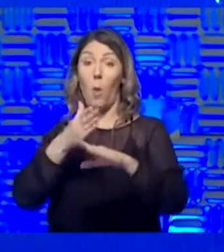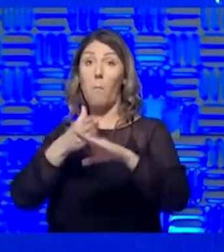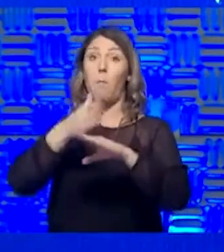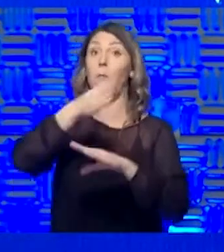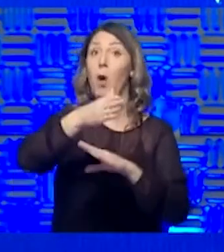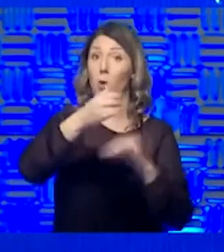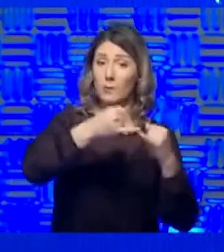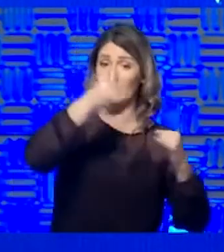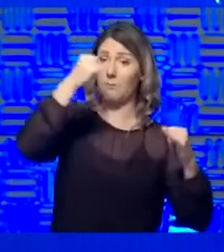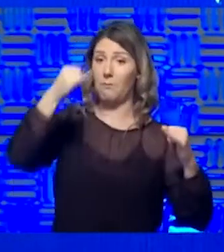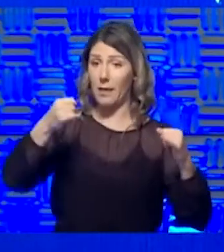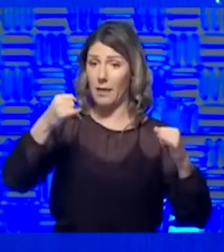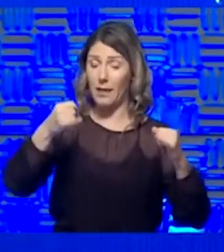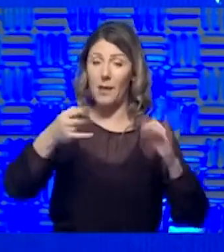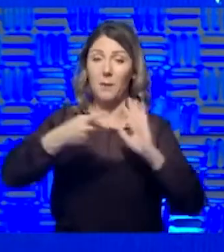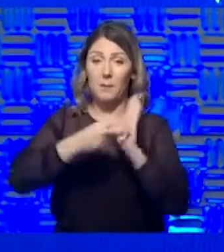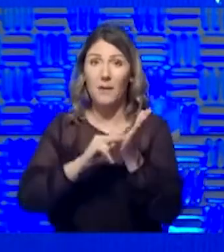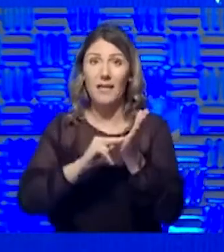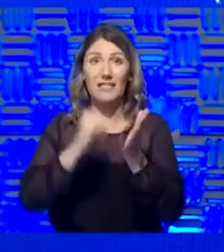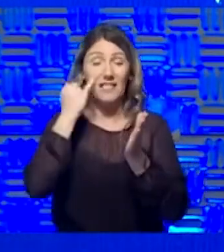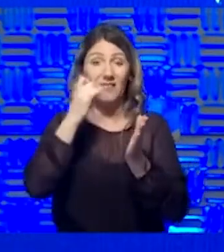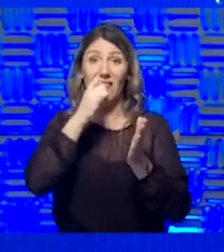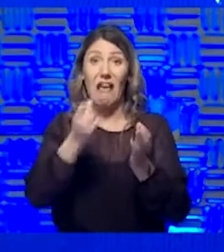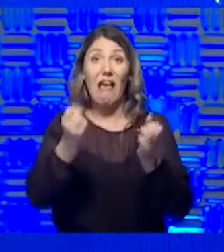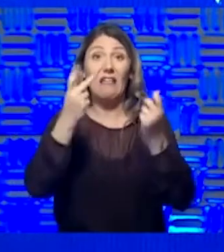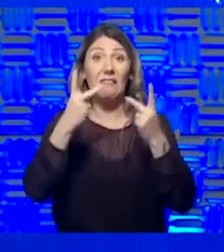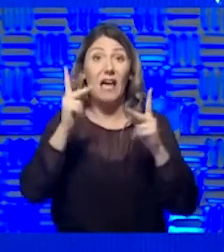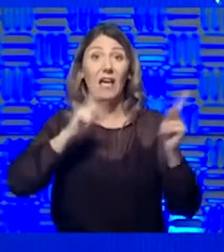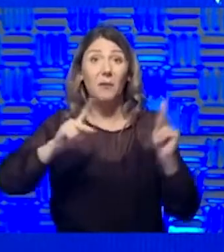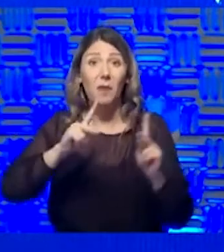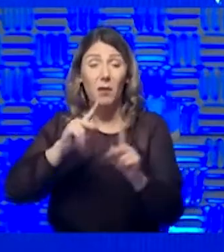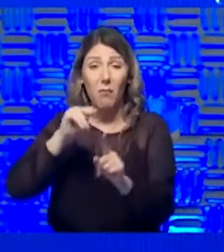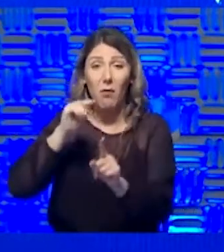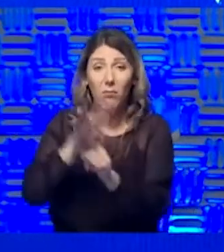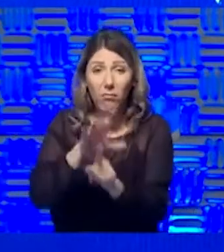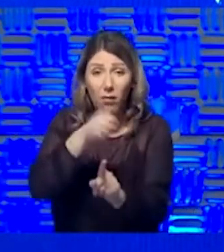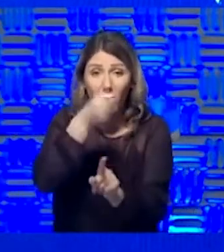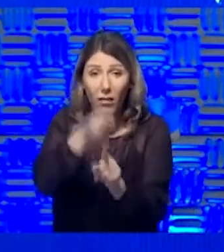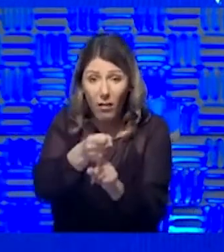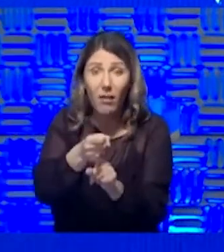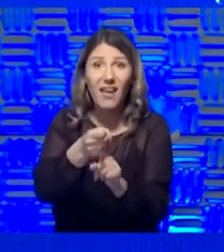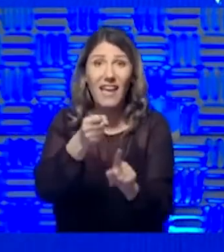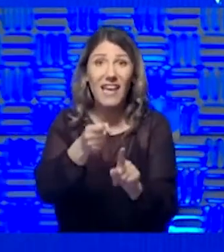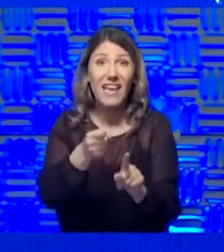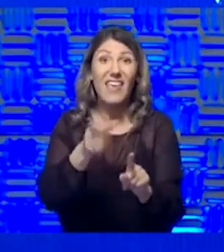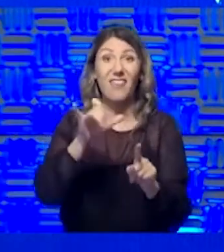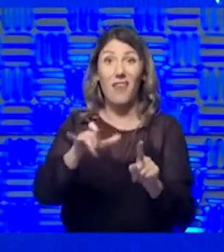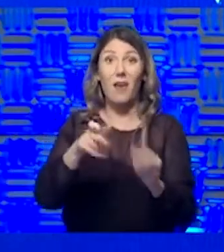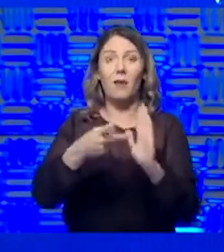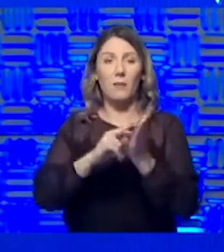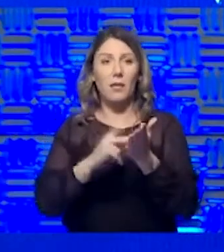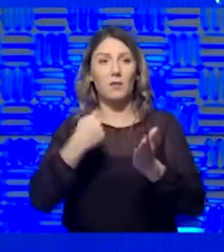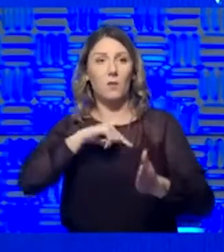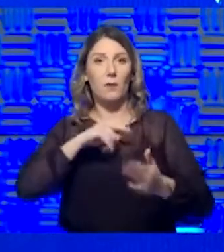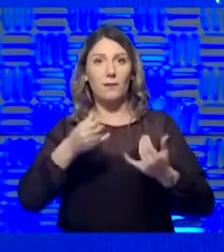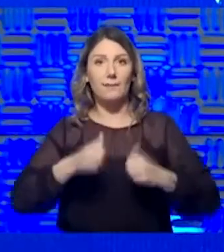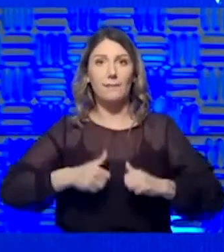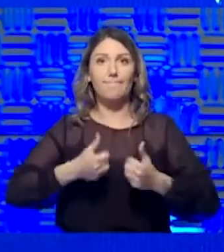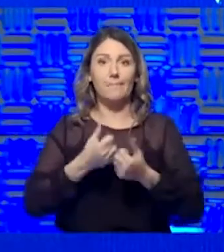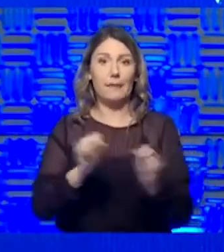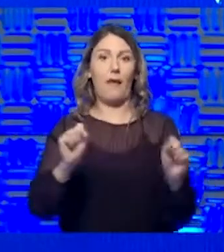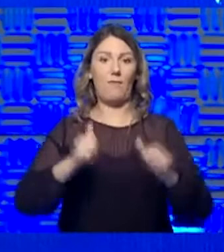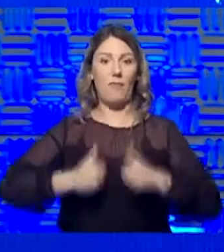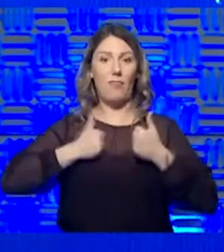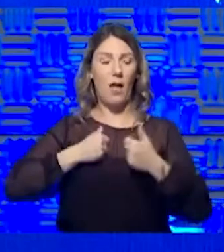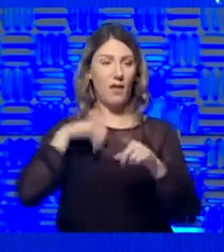a lot of people in the population, because we did shelter in place, which saved lives, it may still have a lot of